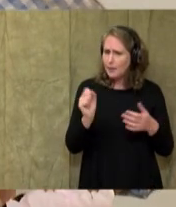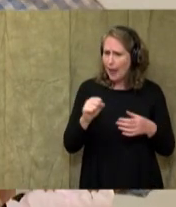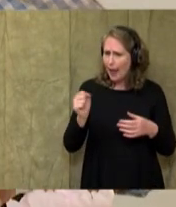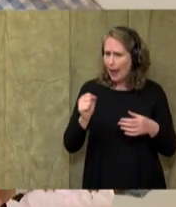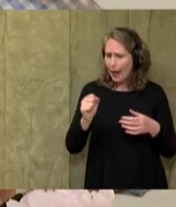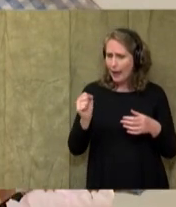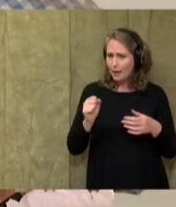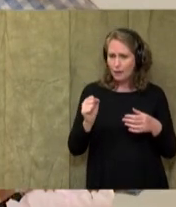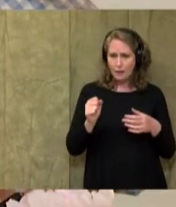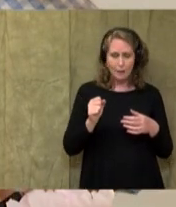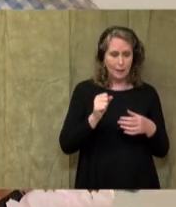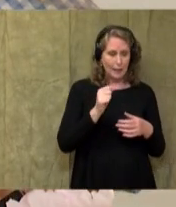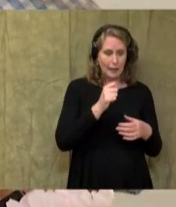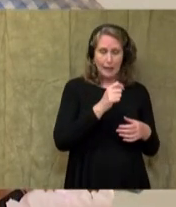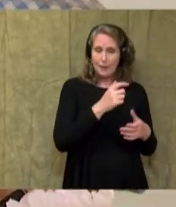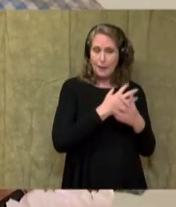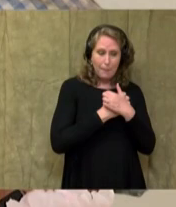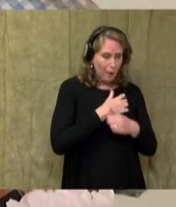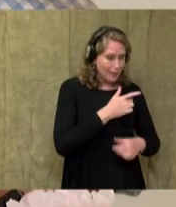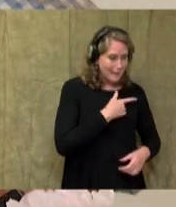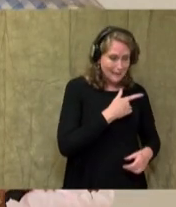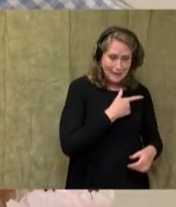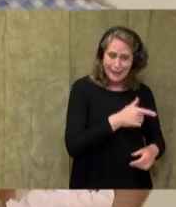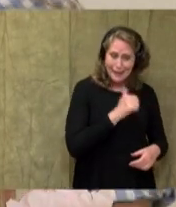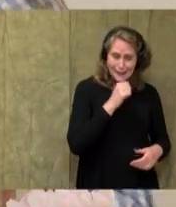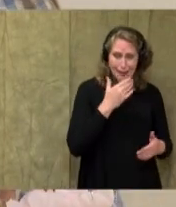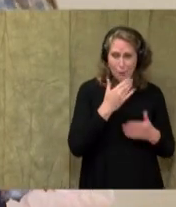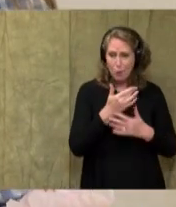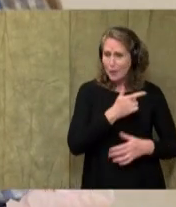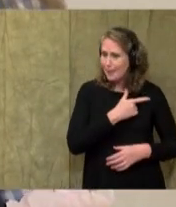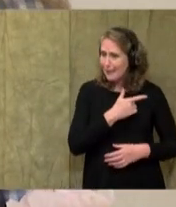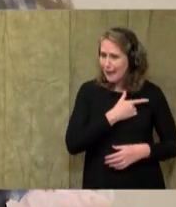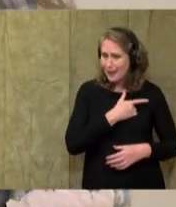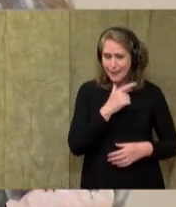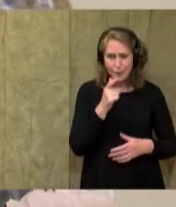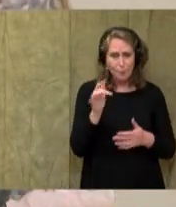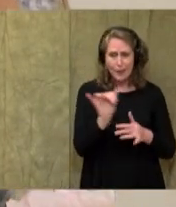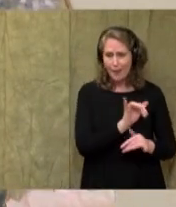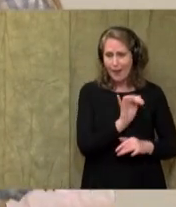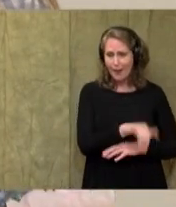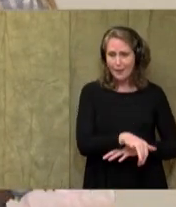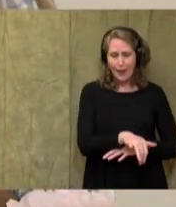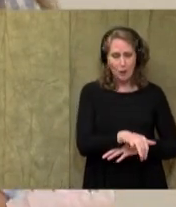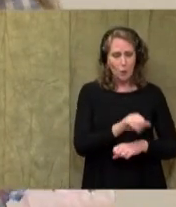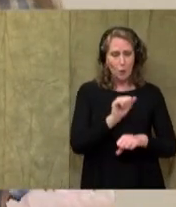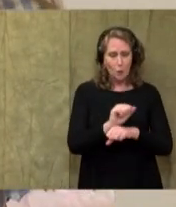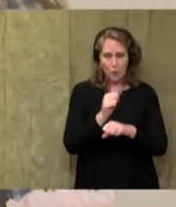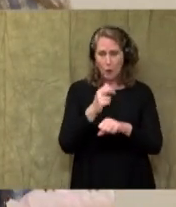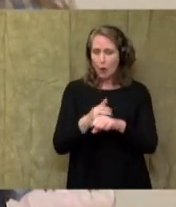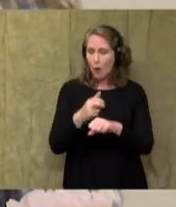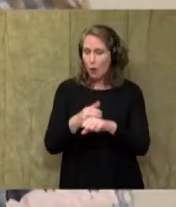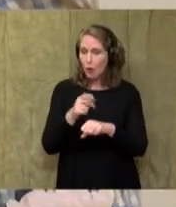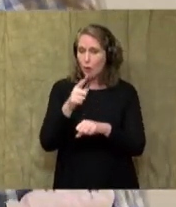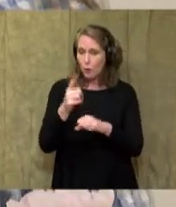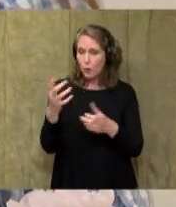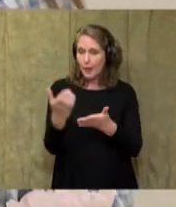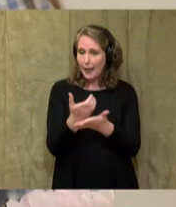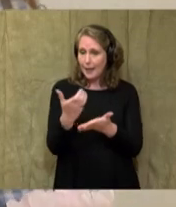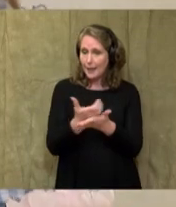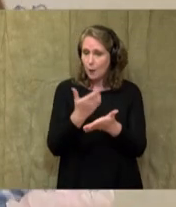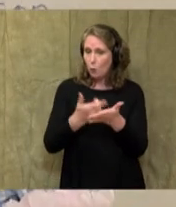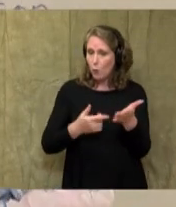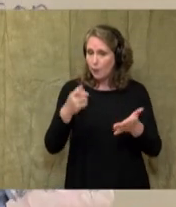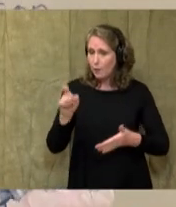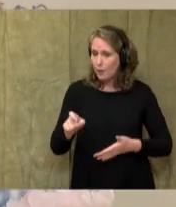Yes, do not be lazy. It's not good to be lazy. Work hard so that you can get what